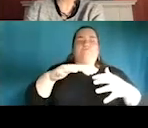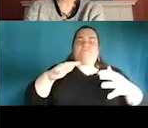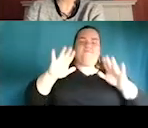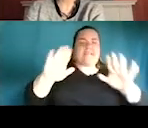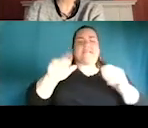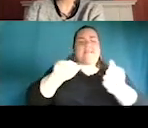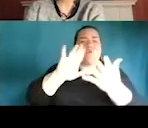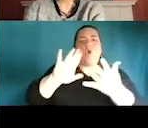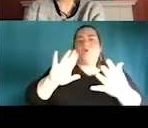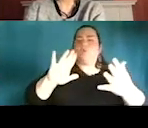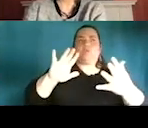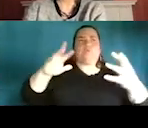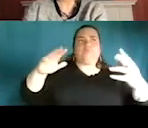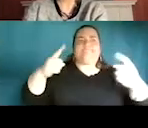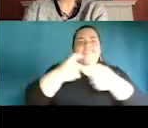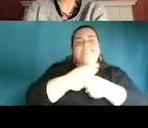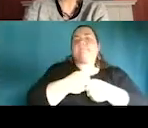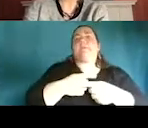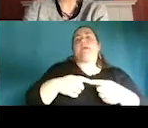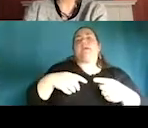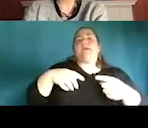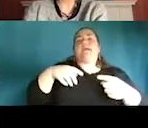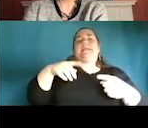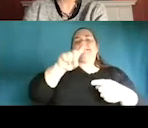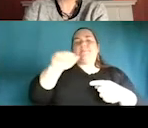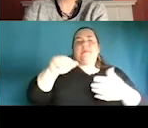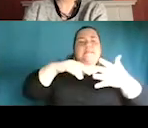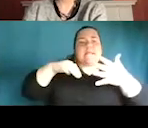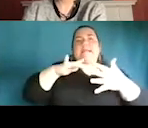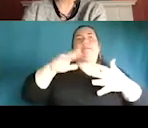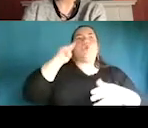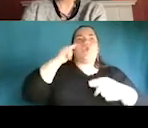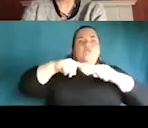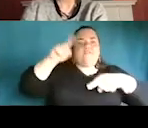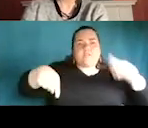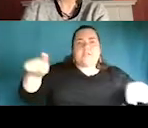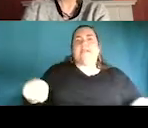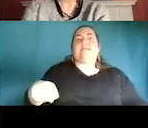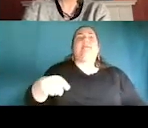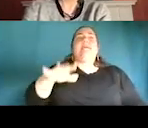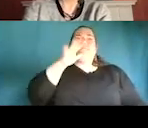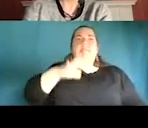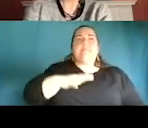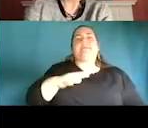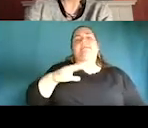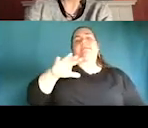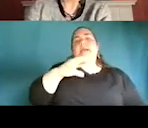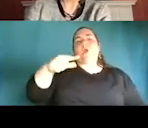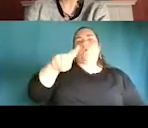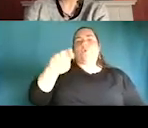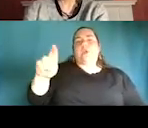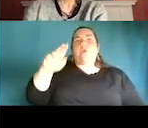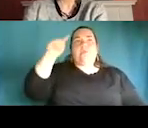theater and performance, disability studies and neurodiversity, feminist and queer theory, critical race studies and